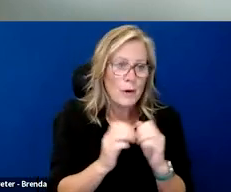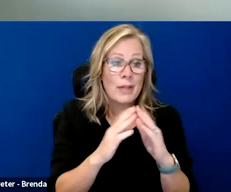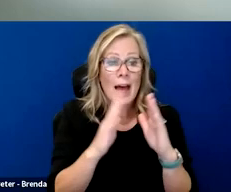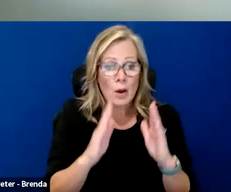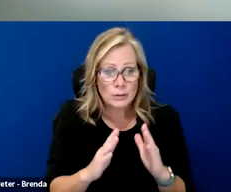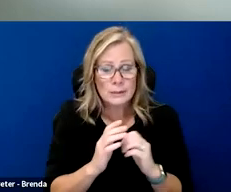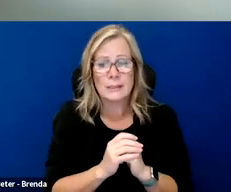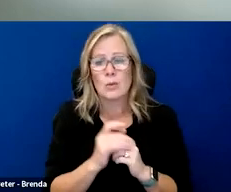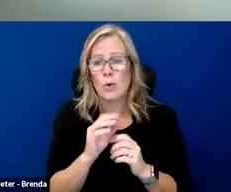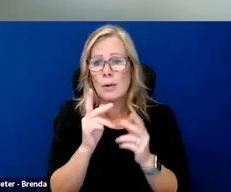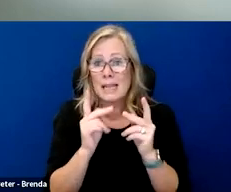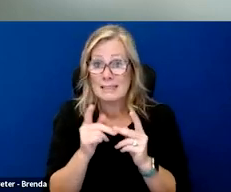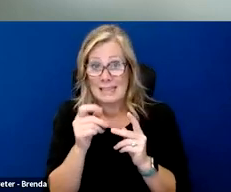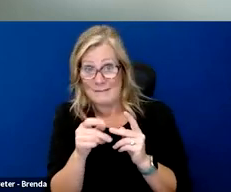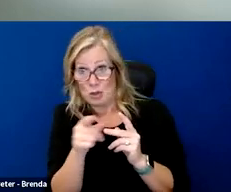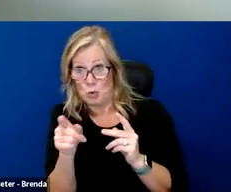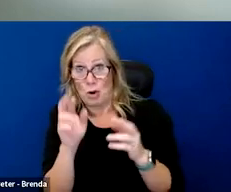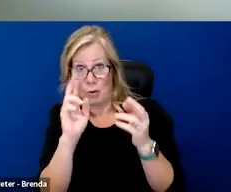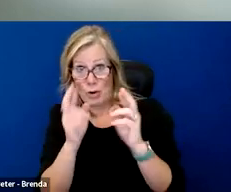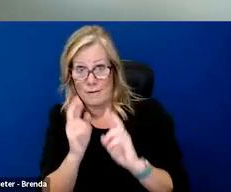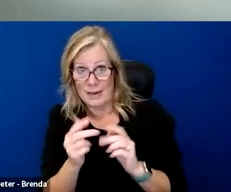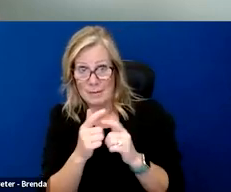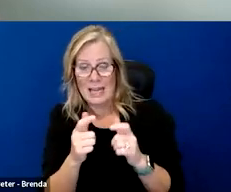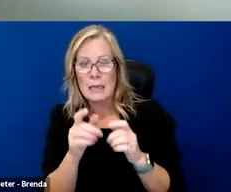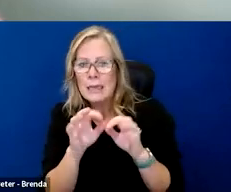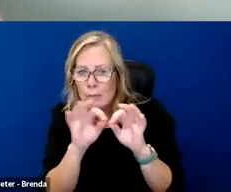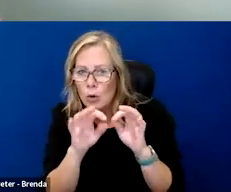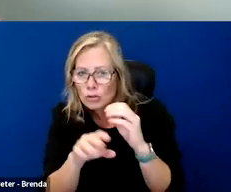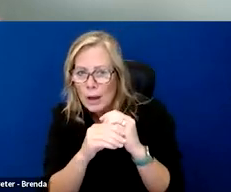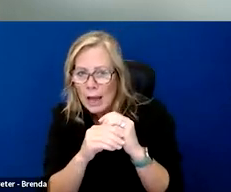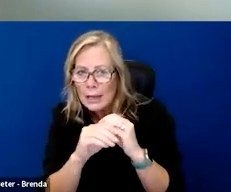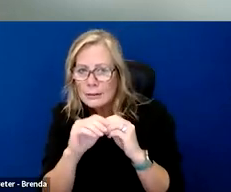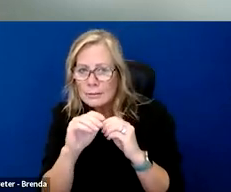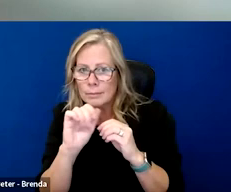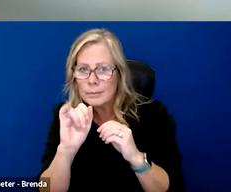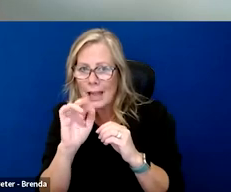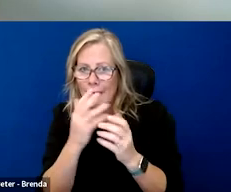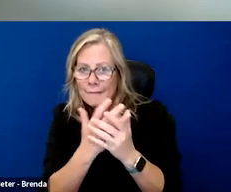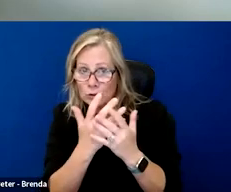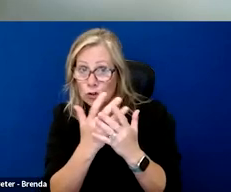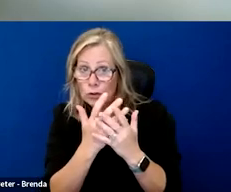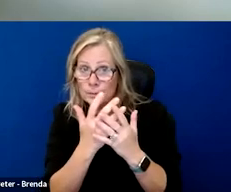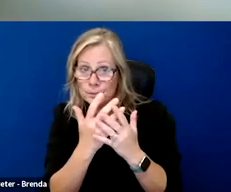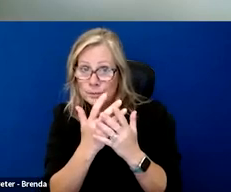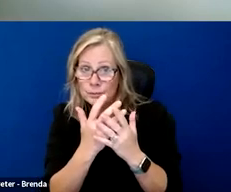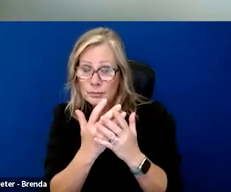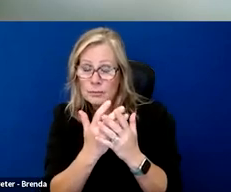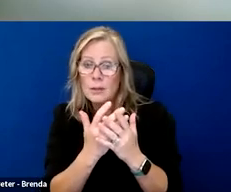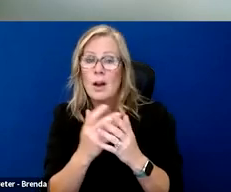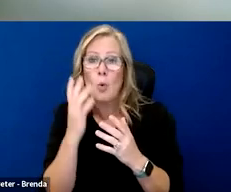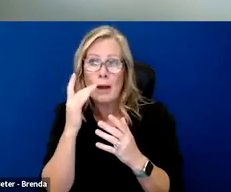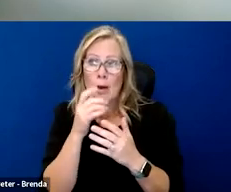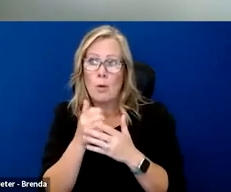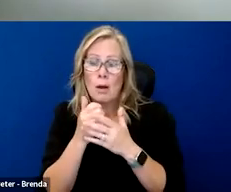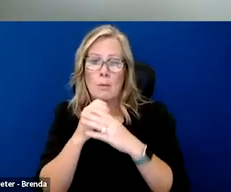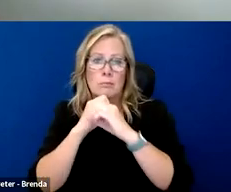retrofitted and renovated in British Columbia includes air filtration that's climate resilient and that it provides adequate filtration against wildfire